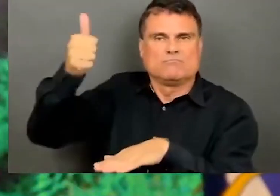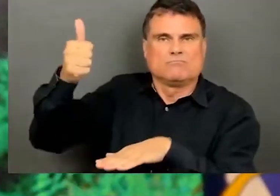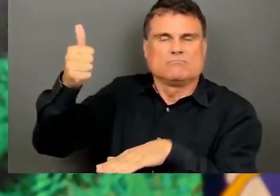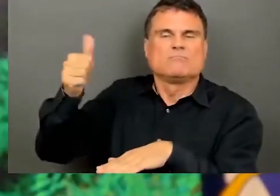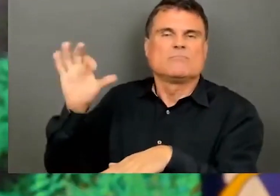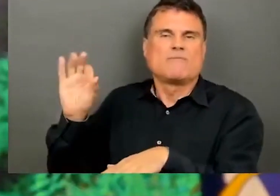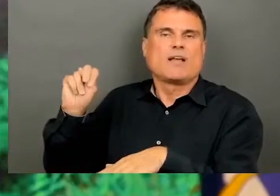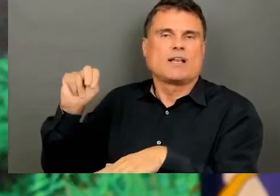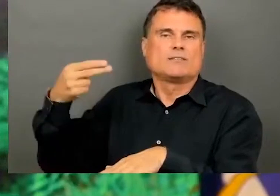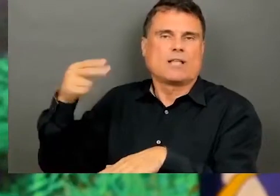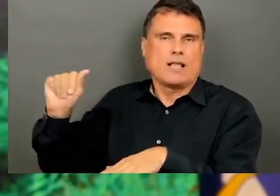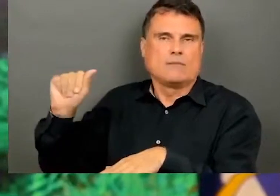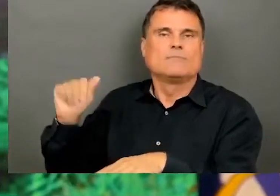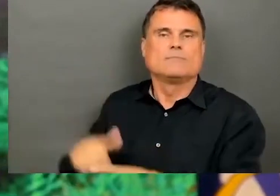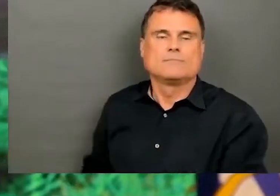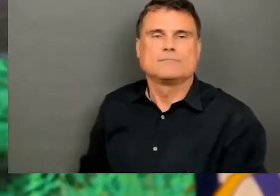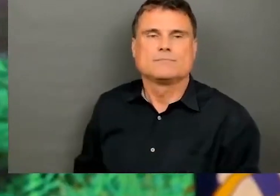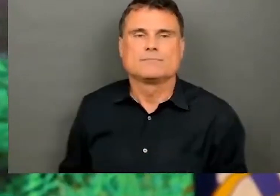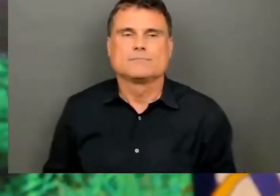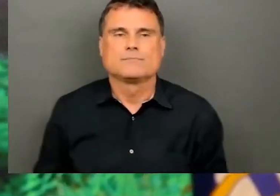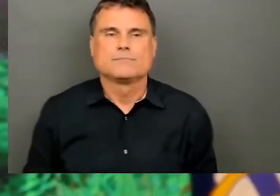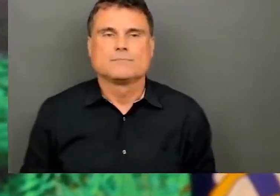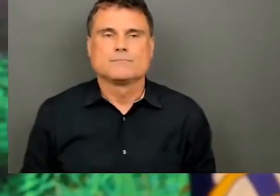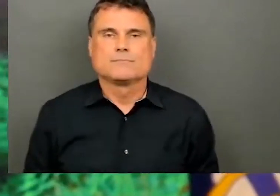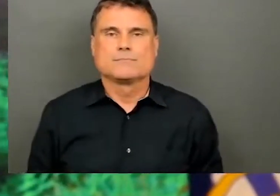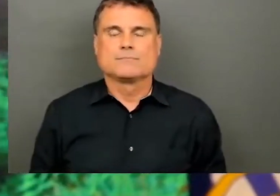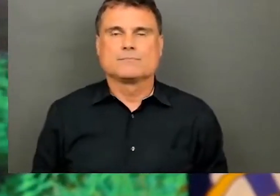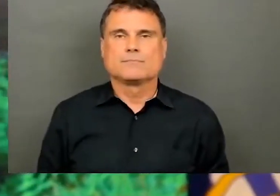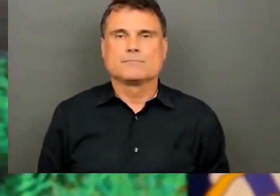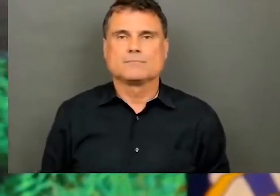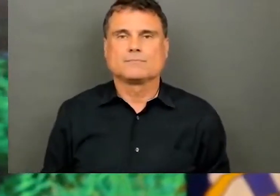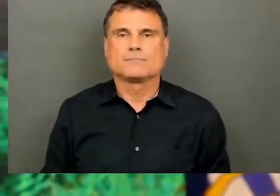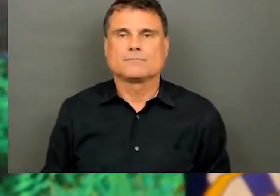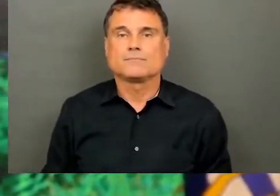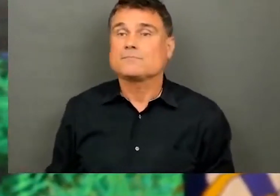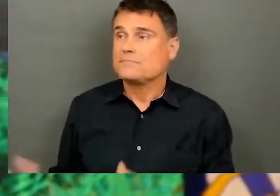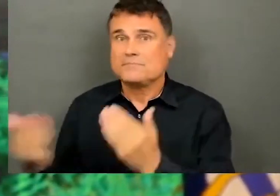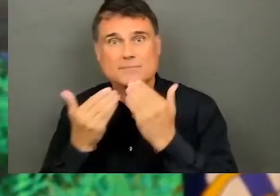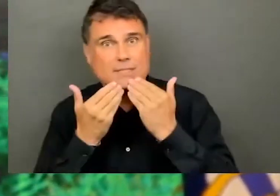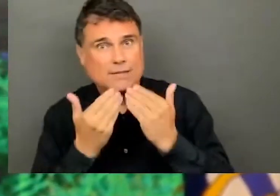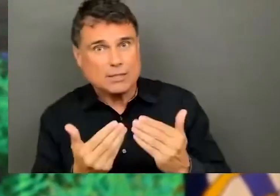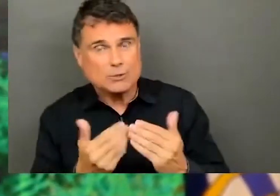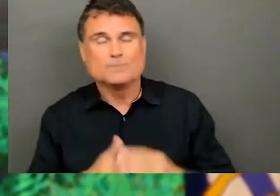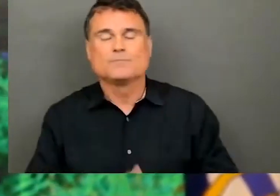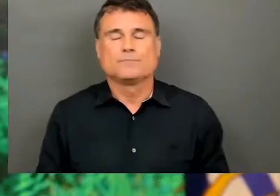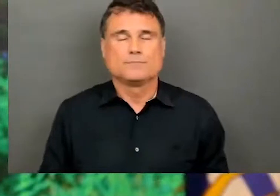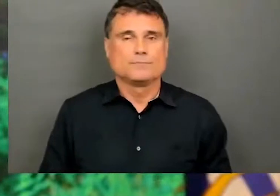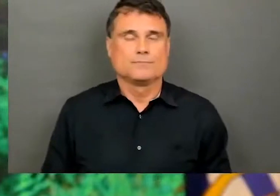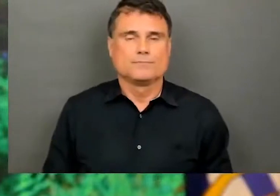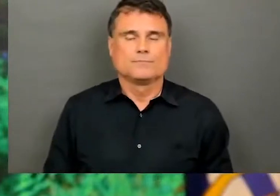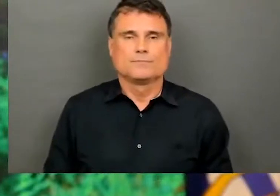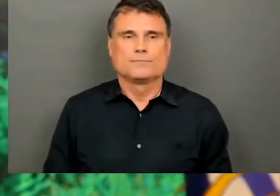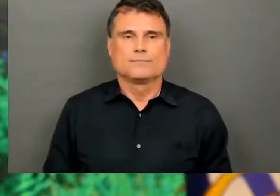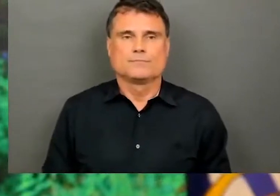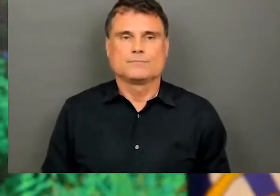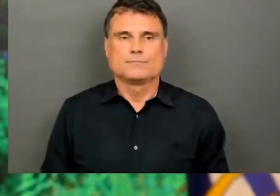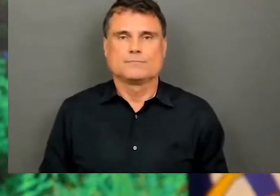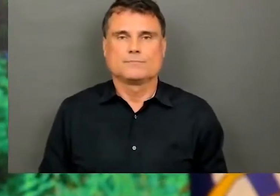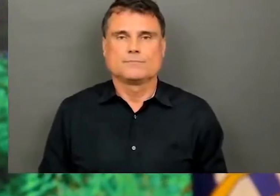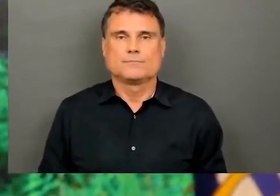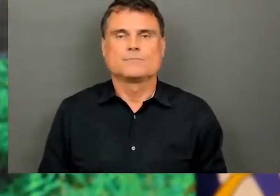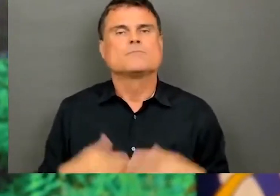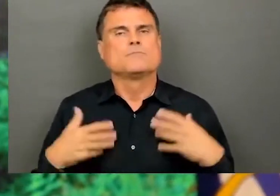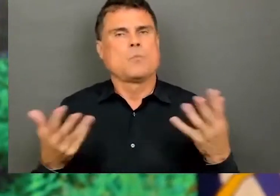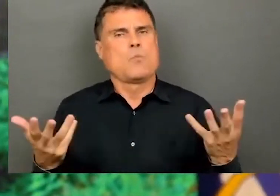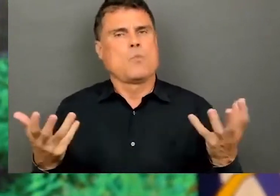Thank you, Dr. Henry. Minister Malcolmson. I want to acknowledge the Lekwungen-speaking people